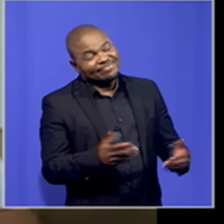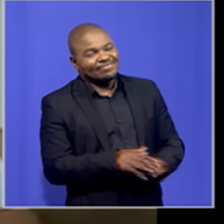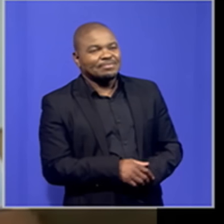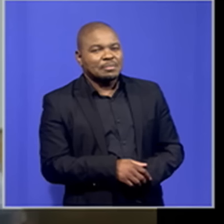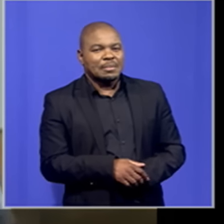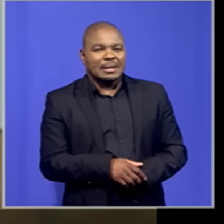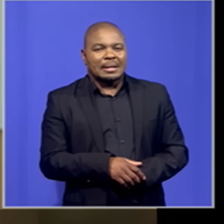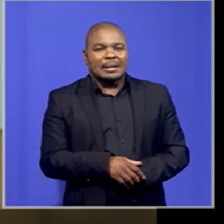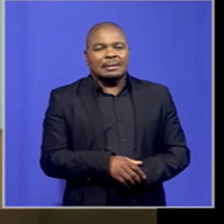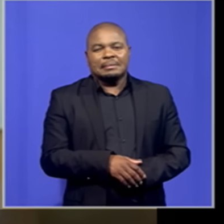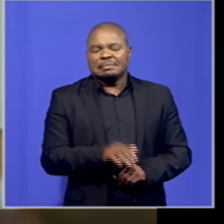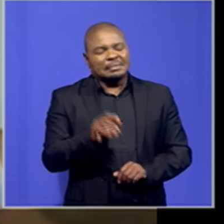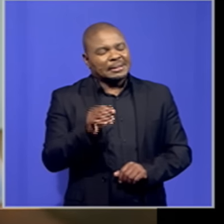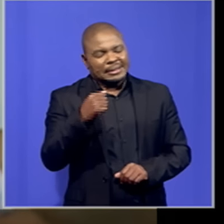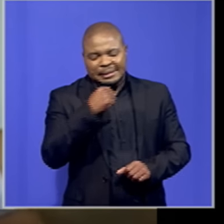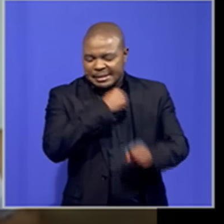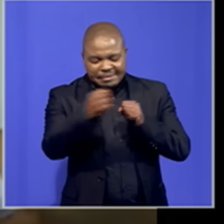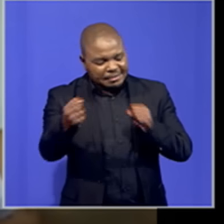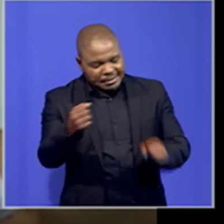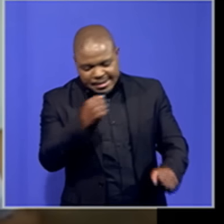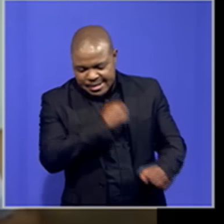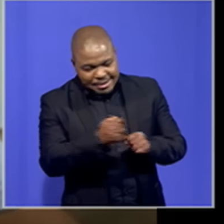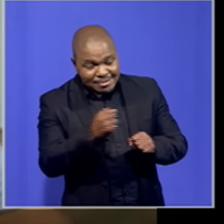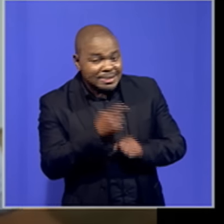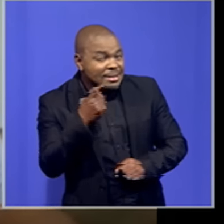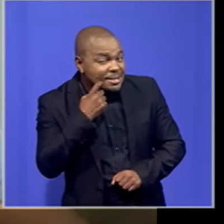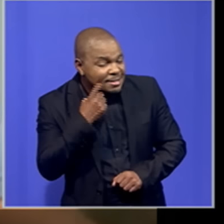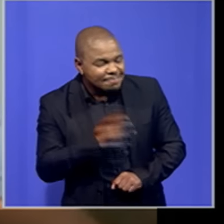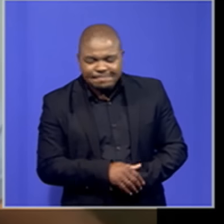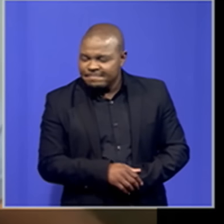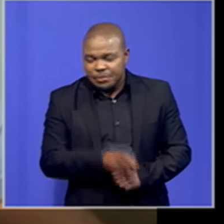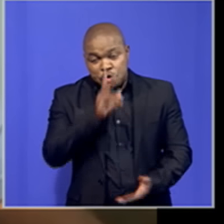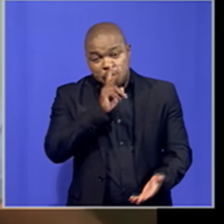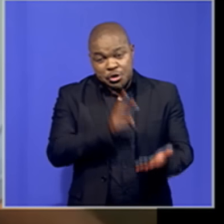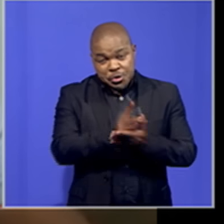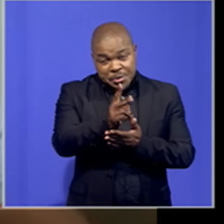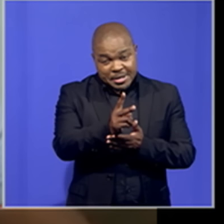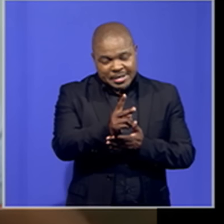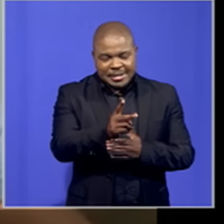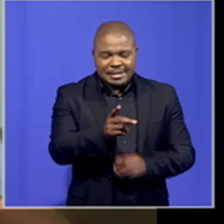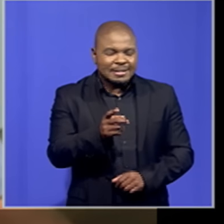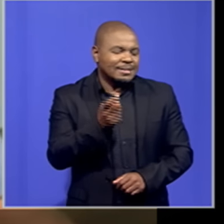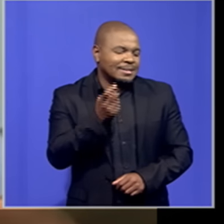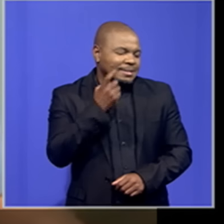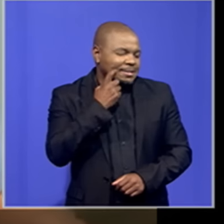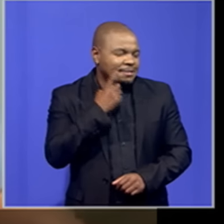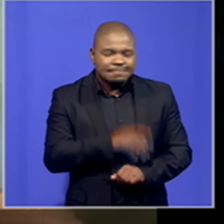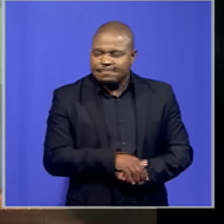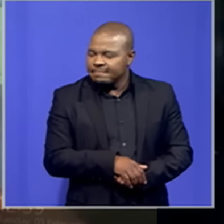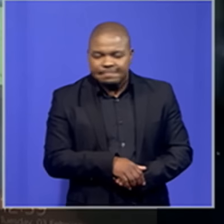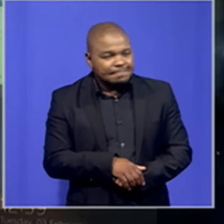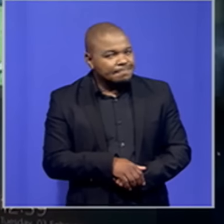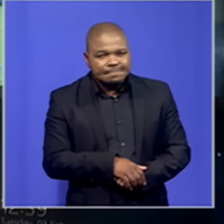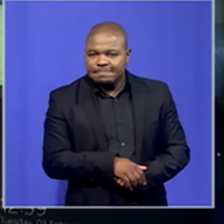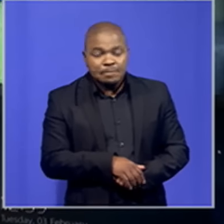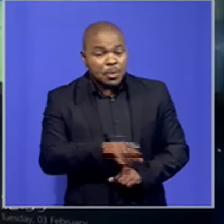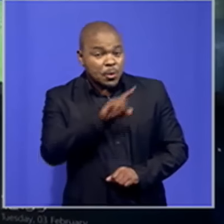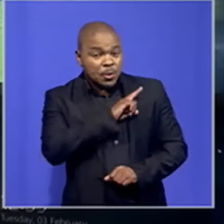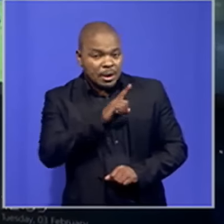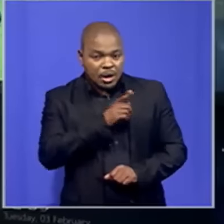Ai listen ngwaneso listen go se bonolo go bua nnete fela go se bonolo ka lebaka la gore tsela e